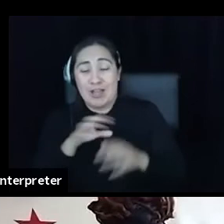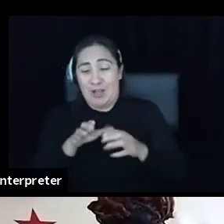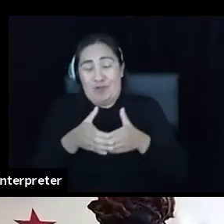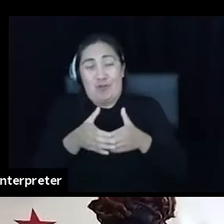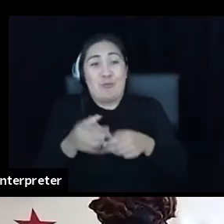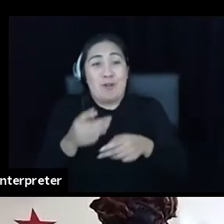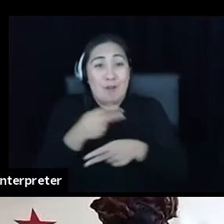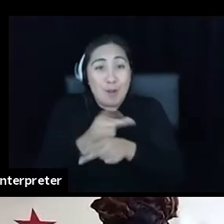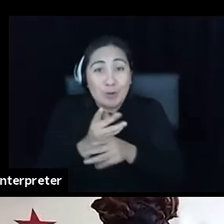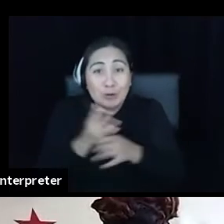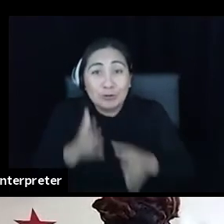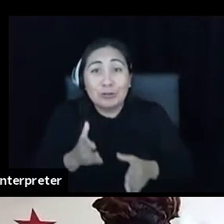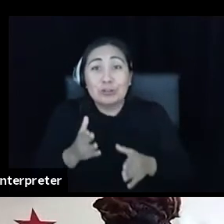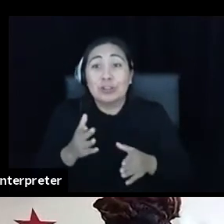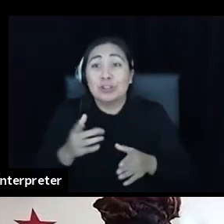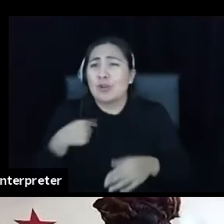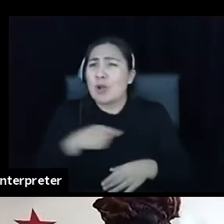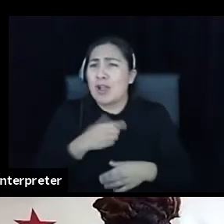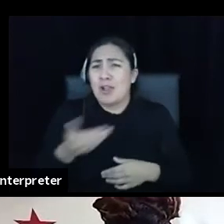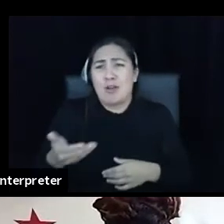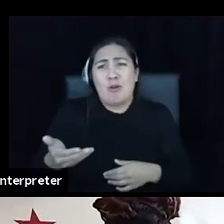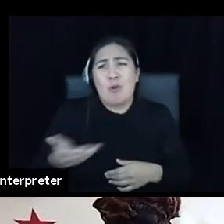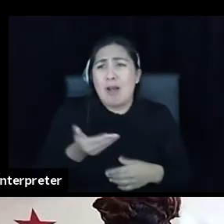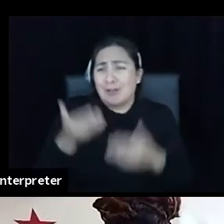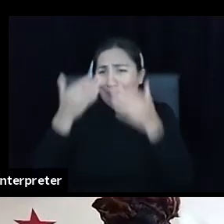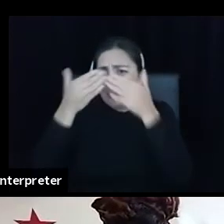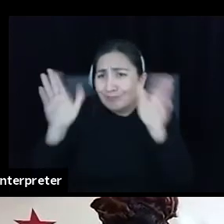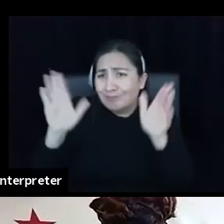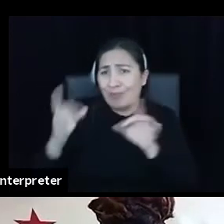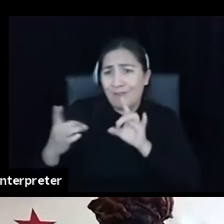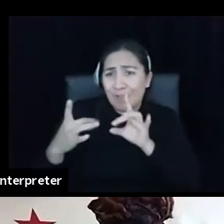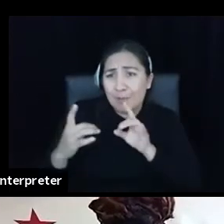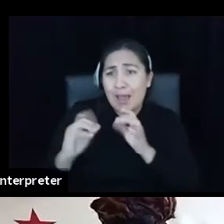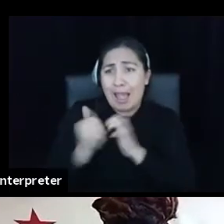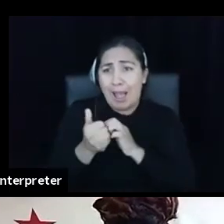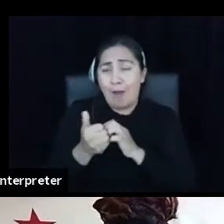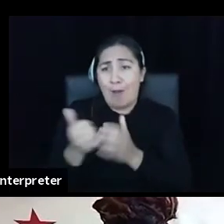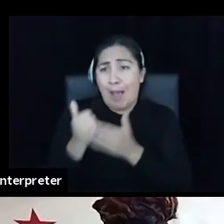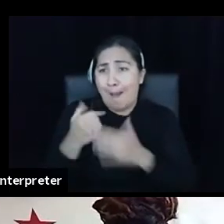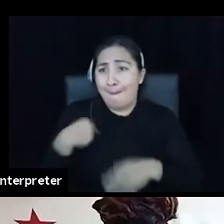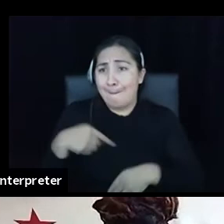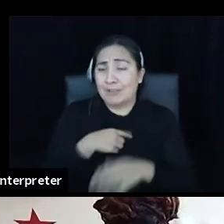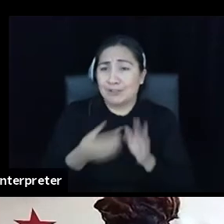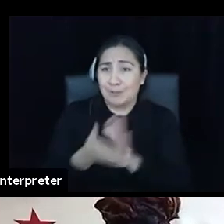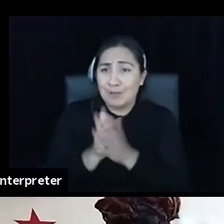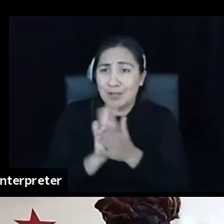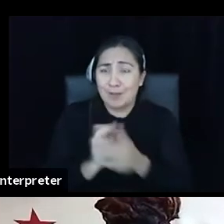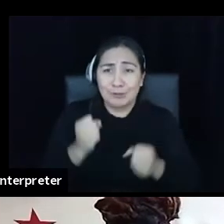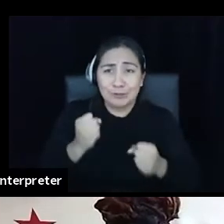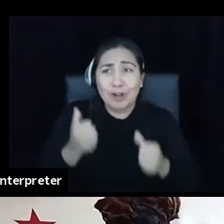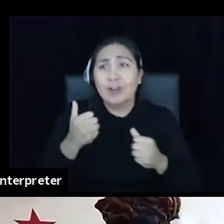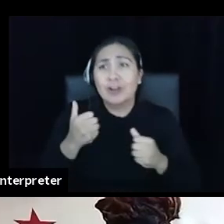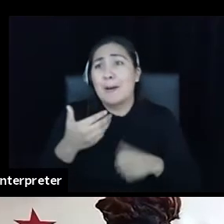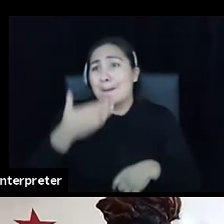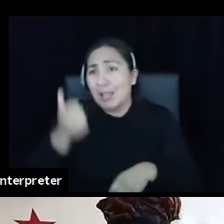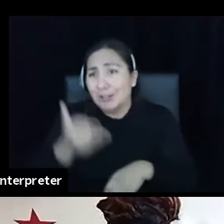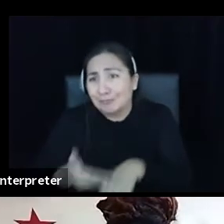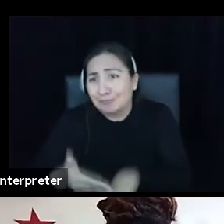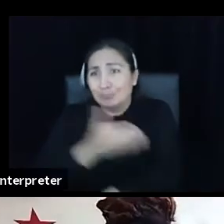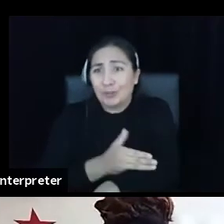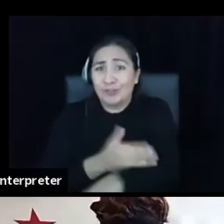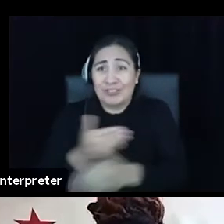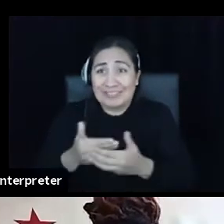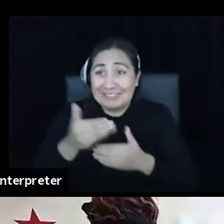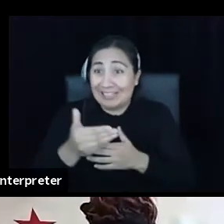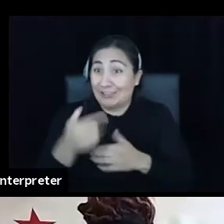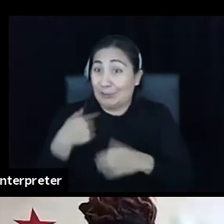we welcome feedback that can make our conversations stronger, our next conversations, and we're continuing this series. So if you